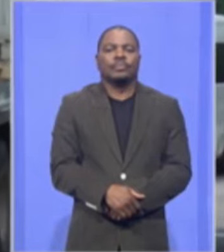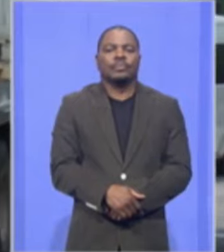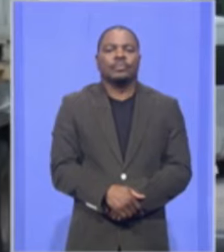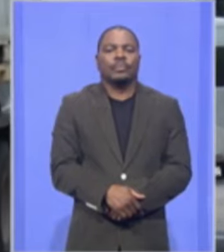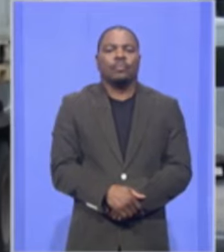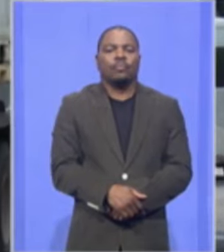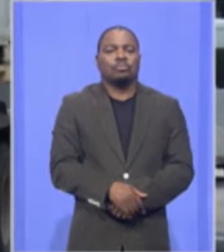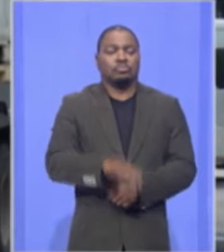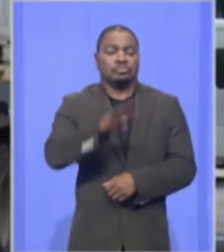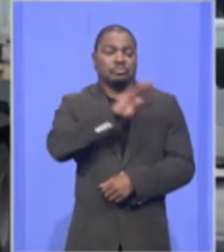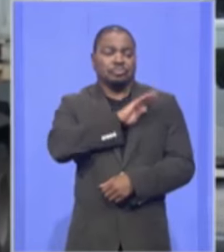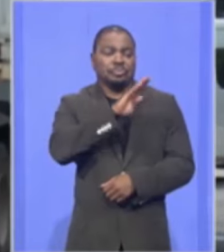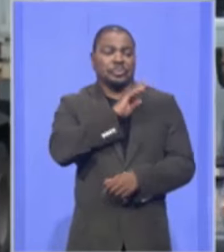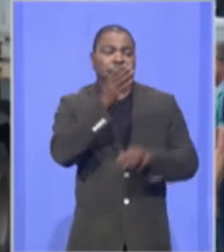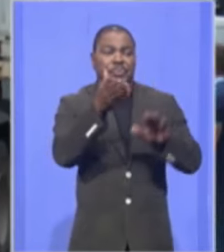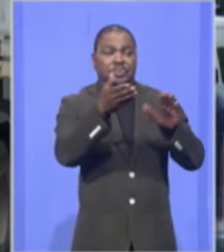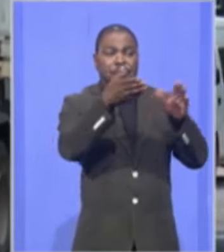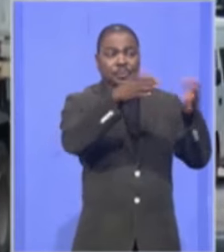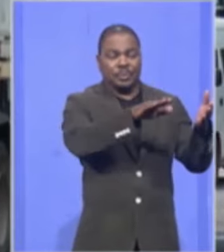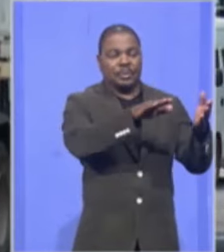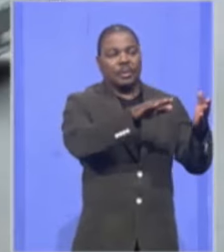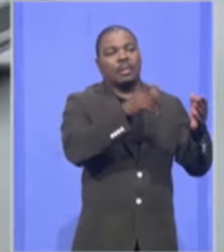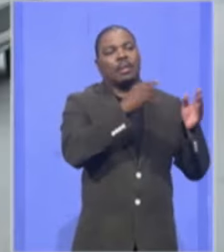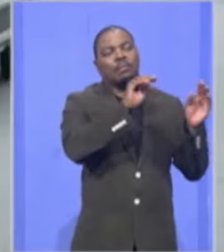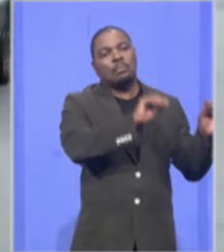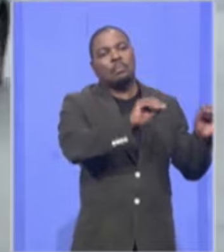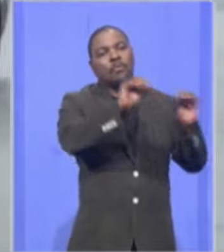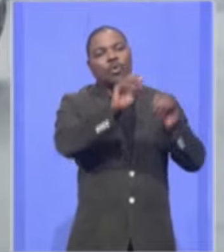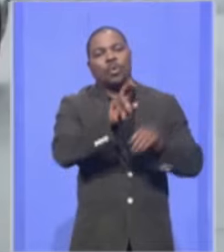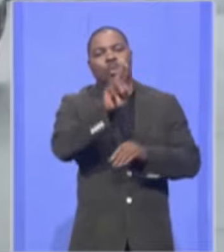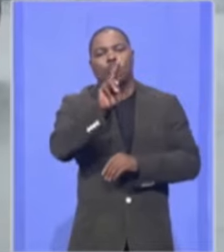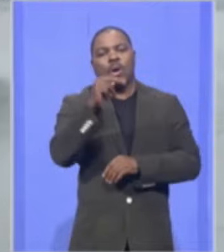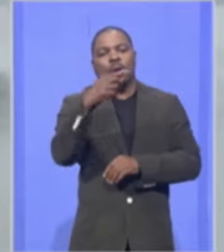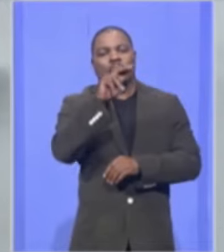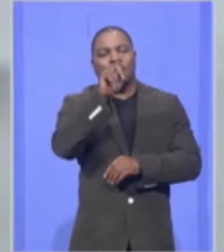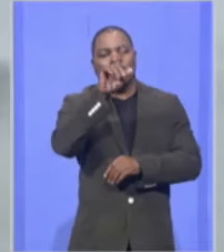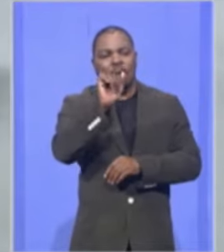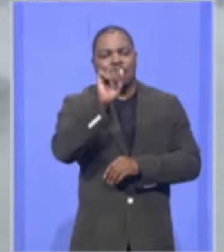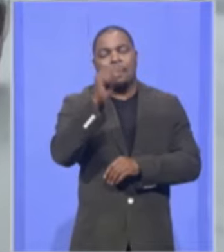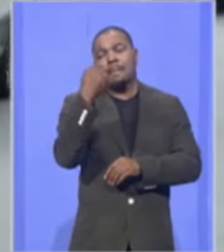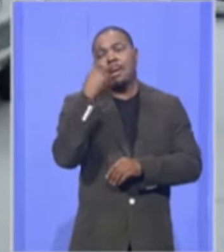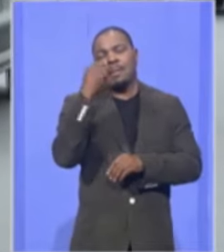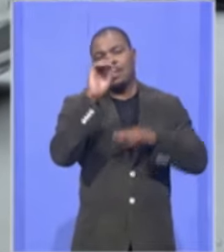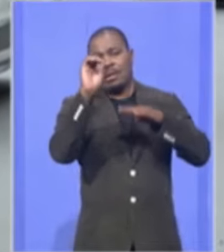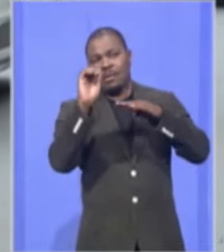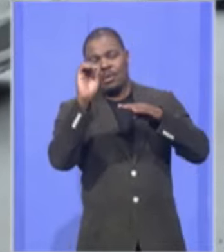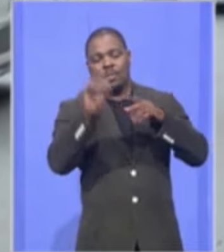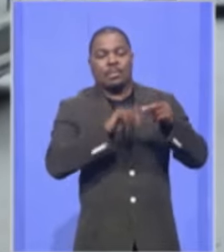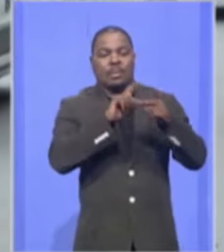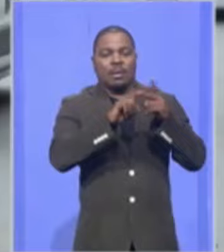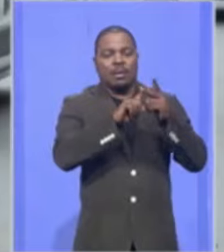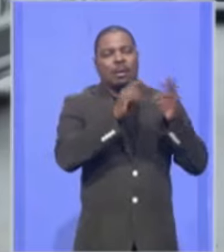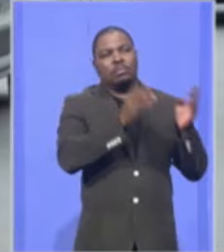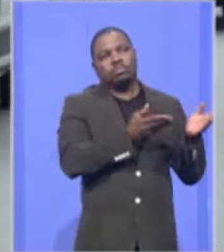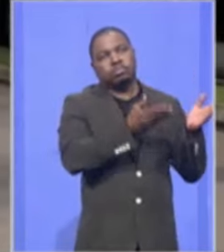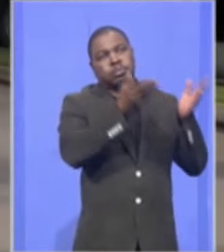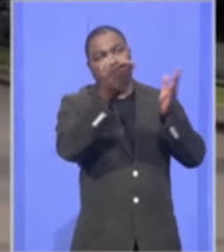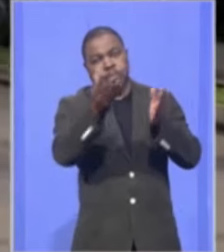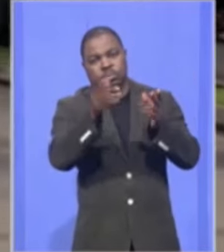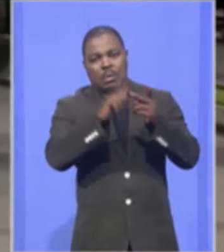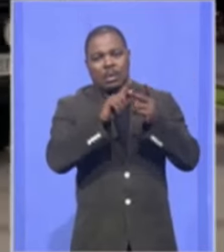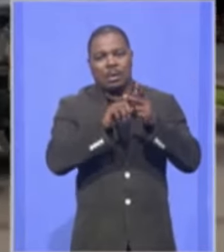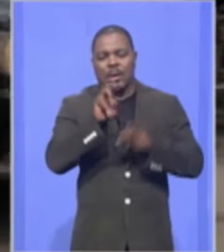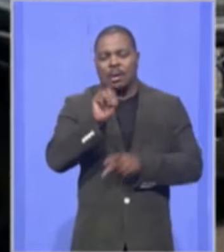Masaledi a masole a weleng a rometswe kwa Uganda mo malatsing a le mabedi maabane thapama. Fa Masaledi a goroga ko a ne a romela kwa bookelong